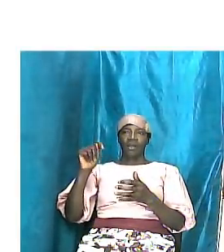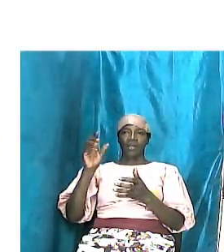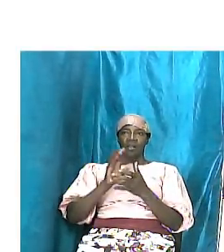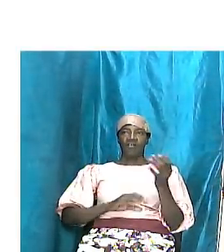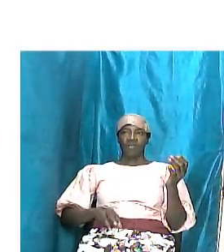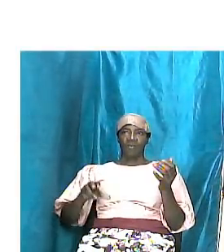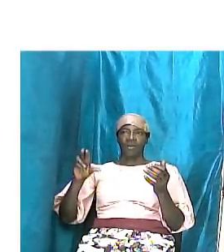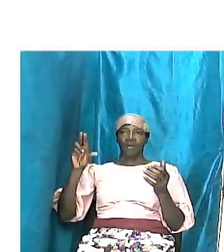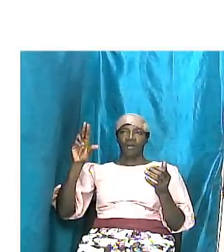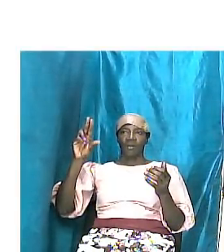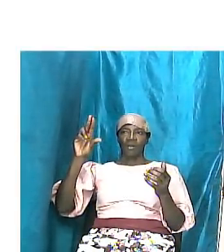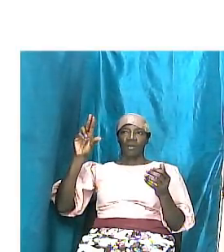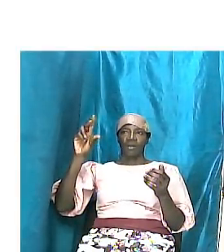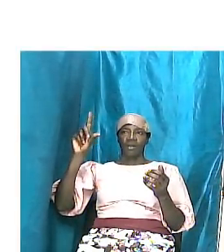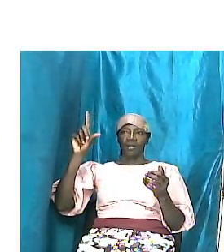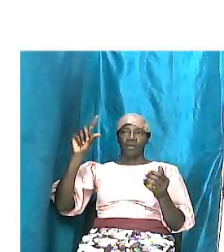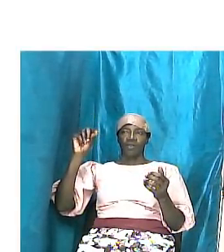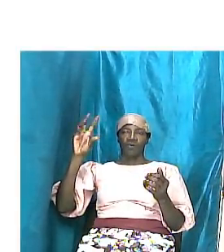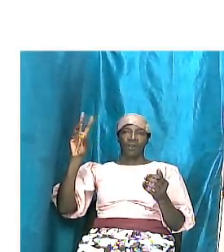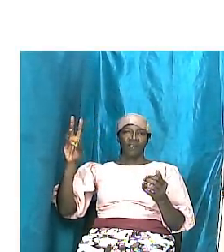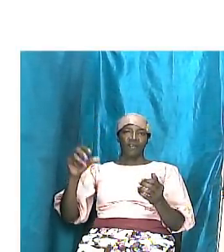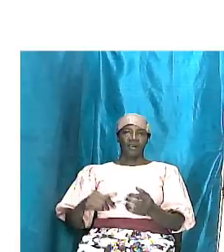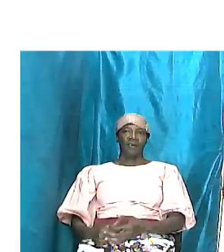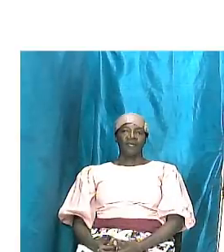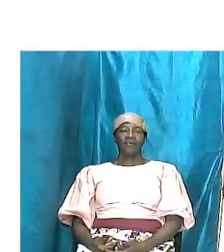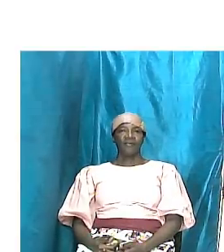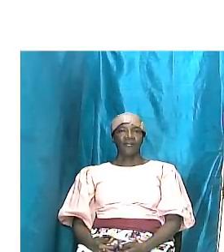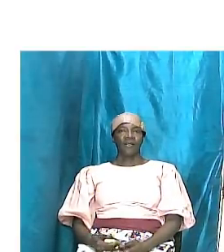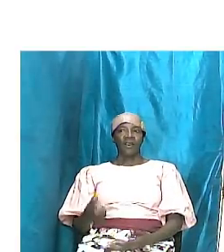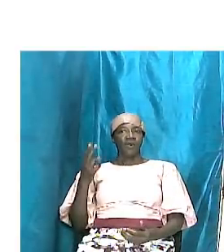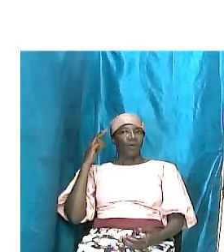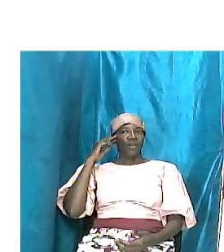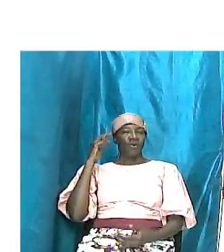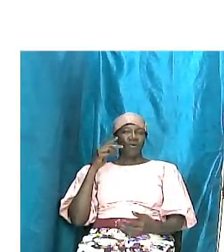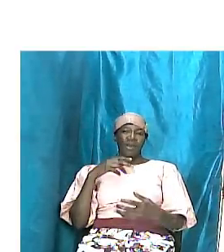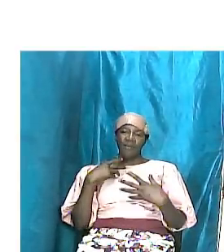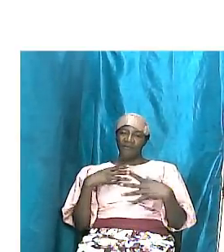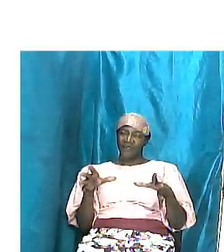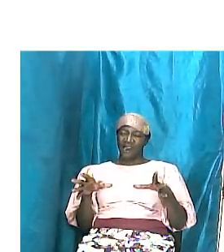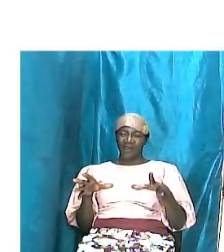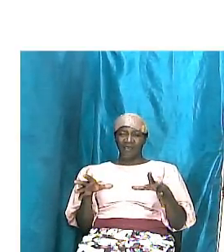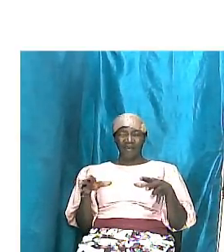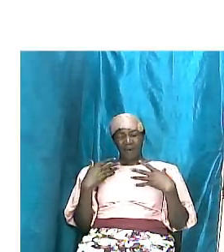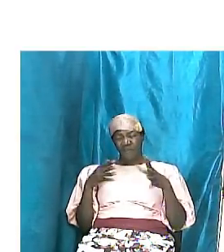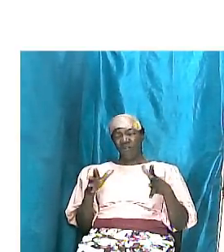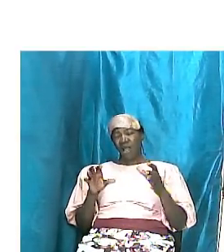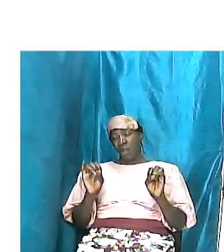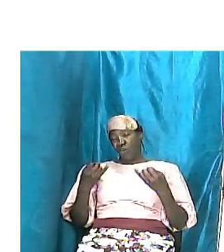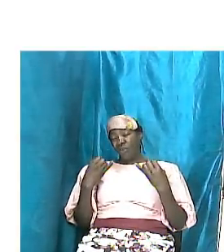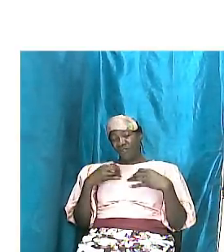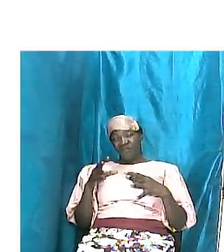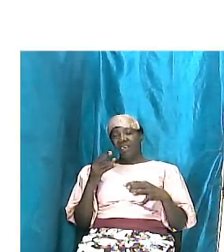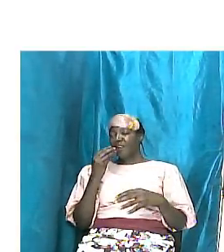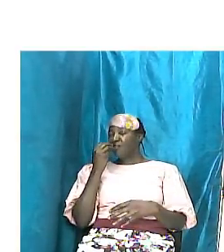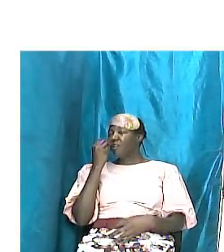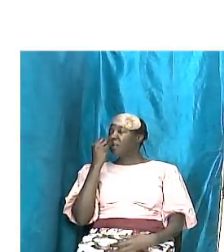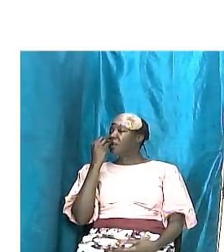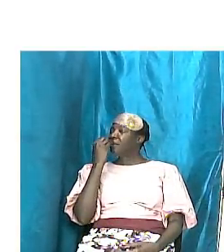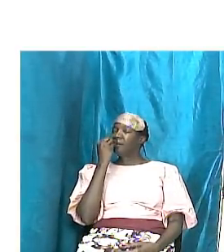very well, and we know what transpired. You know, they had just finished supper, and it was